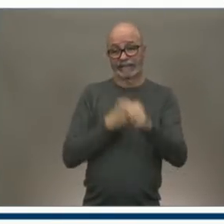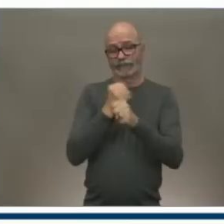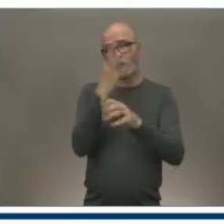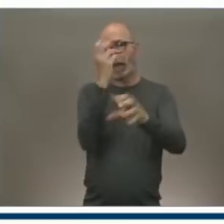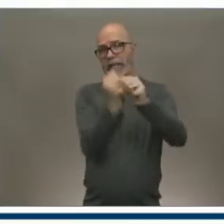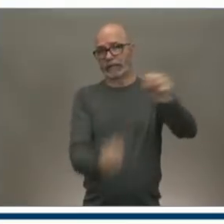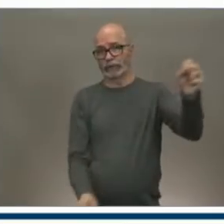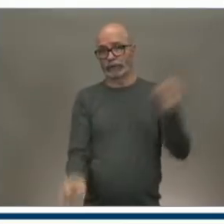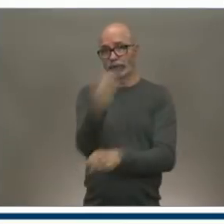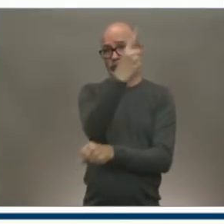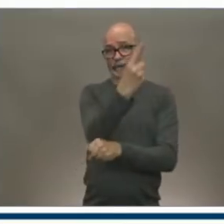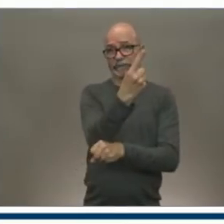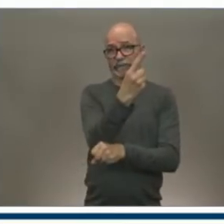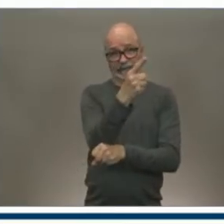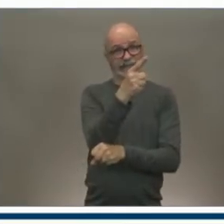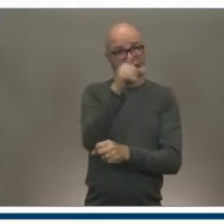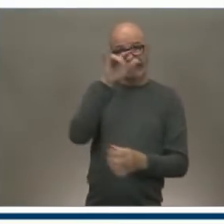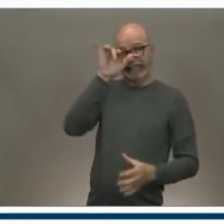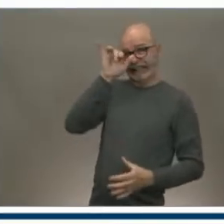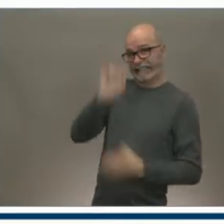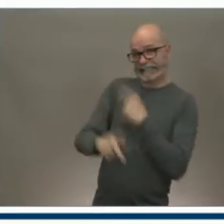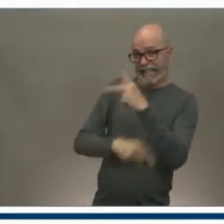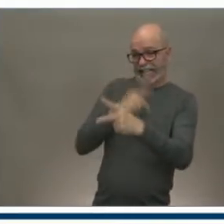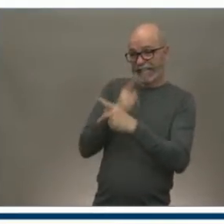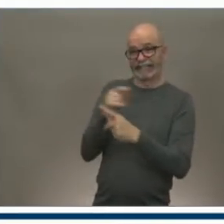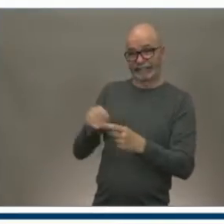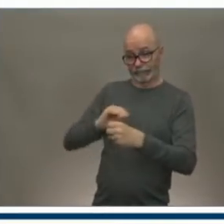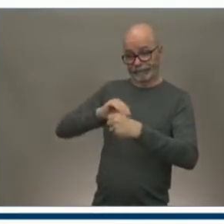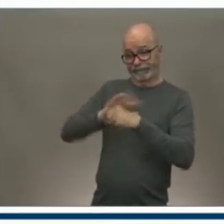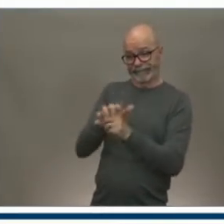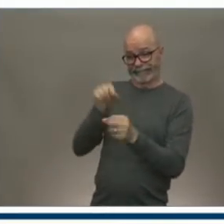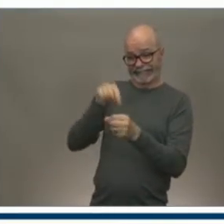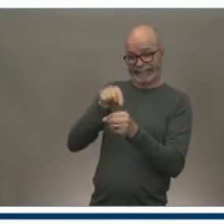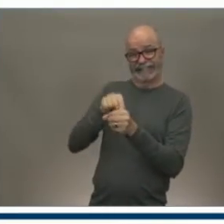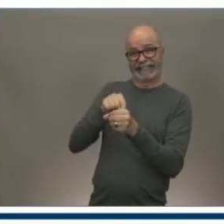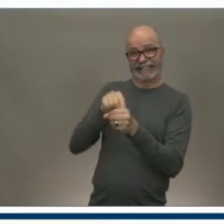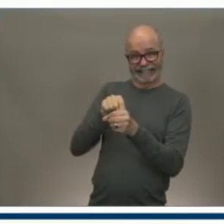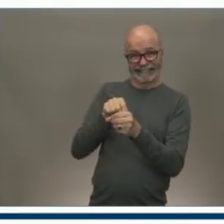this particular pandemic, what value